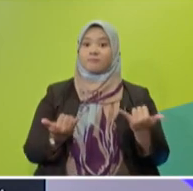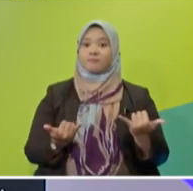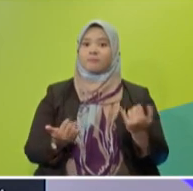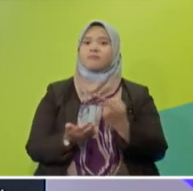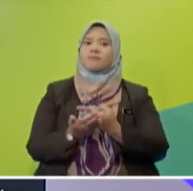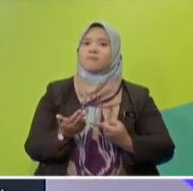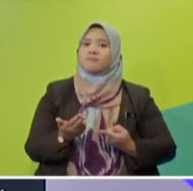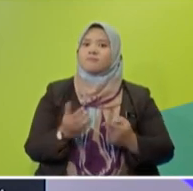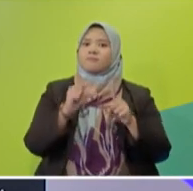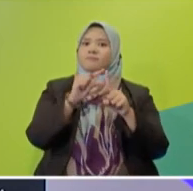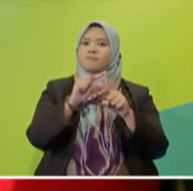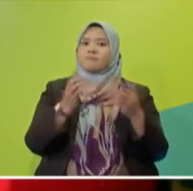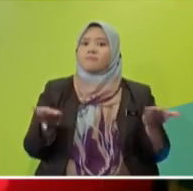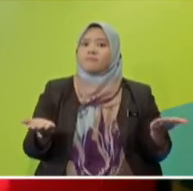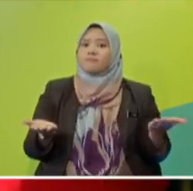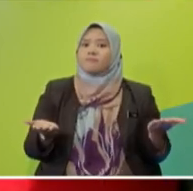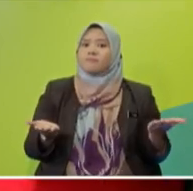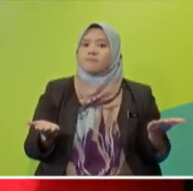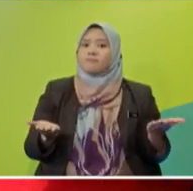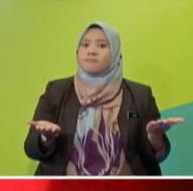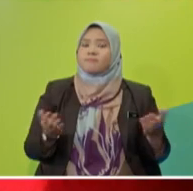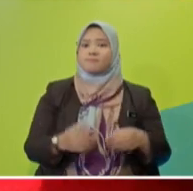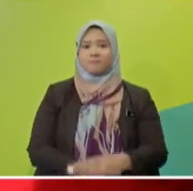uck, de, uck.